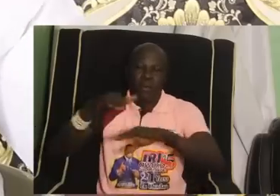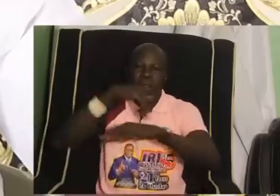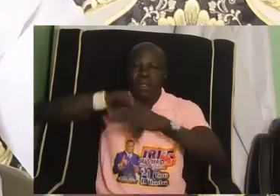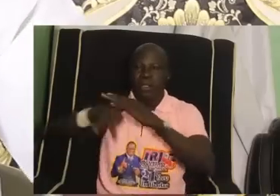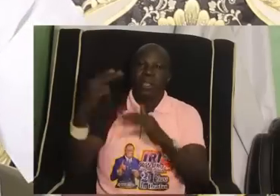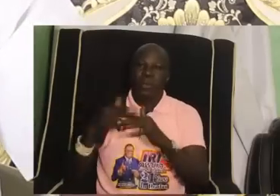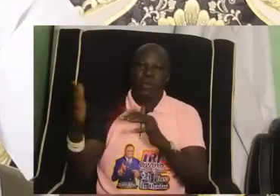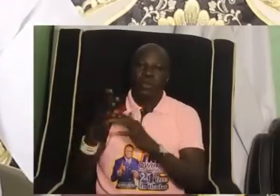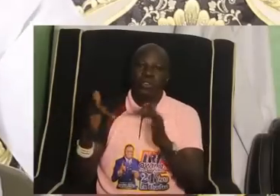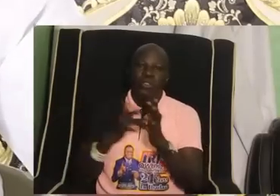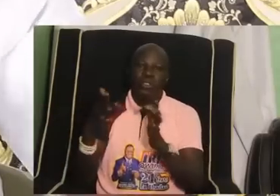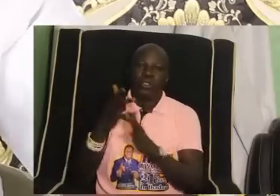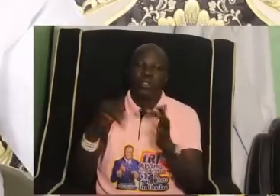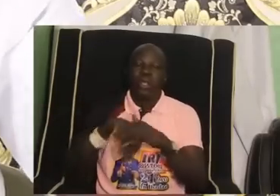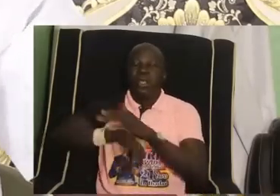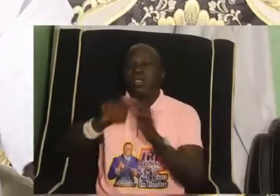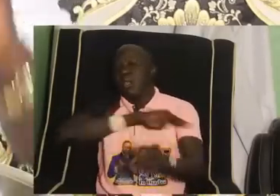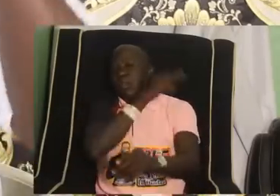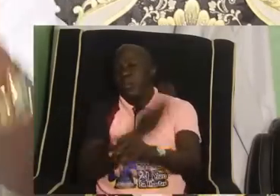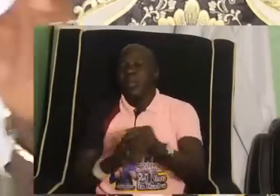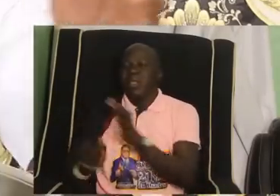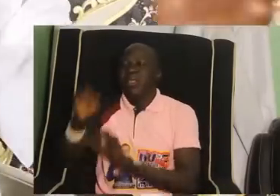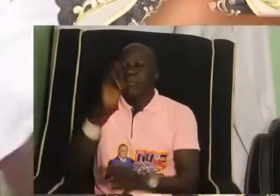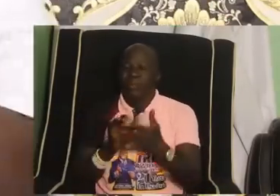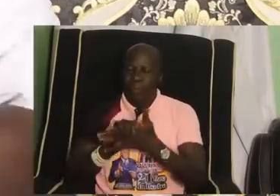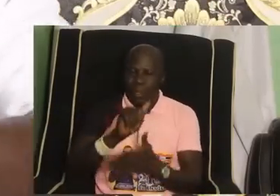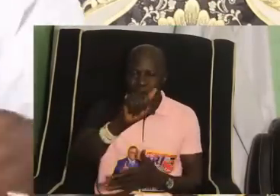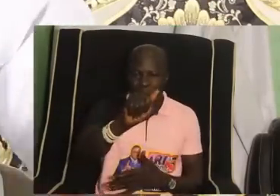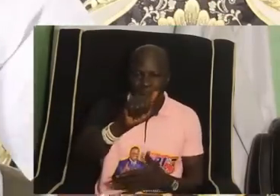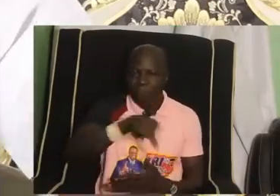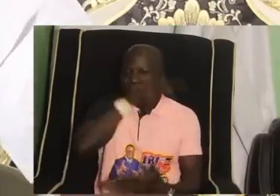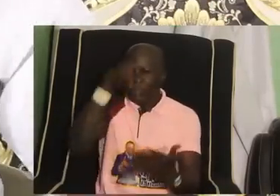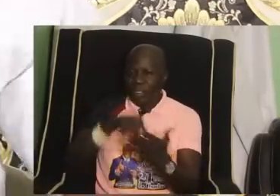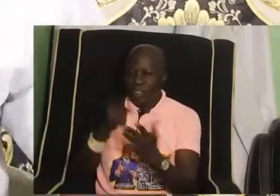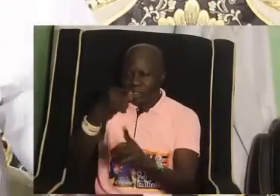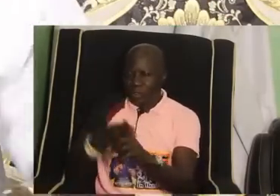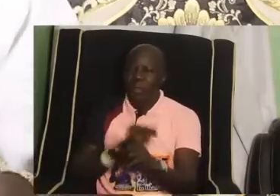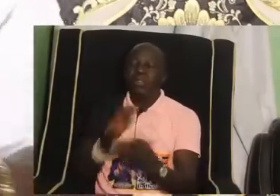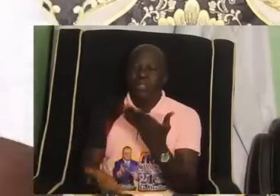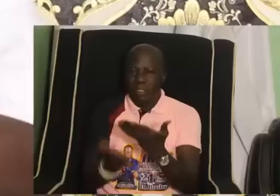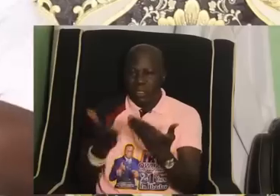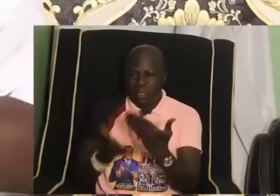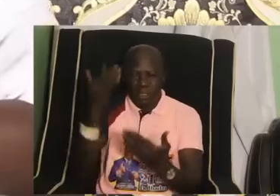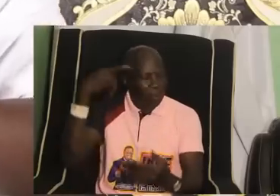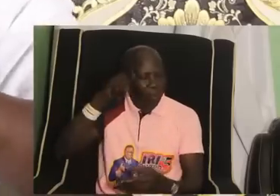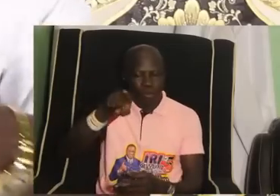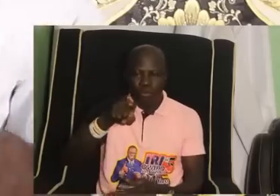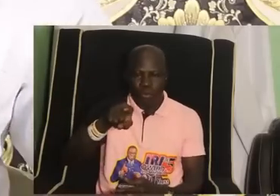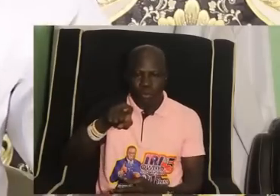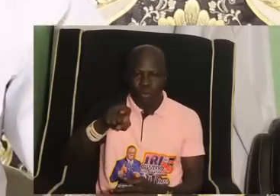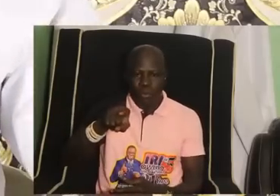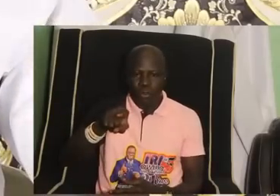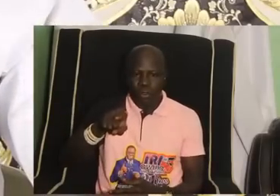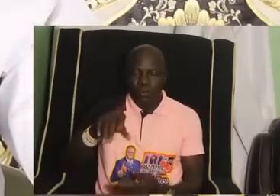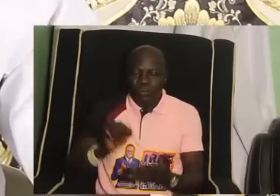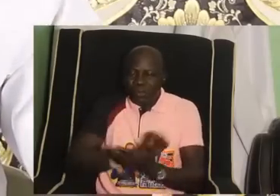In the mind of Jesus. Oh, Baba, go. If you believe. Oh, see, this man will be easy for you.